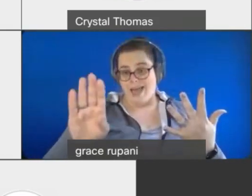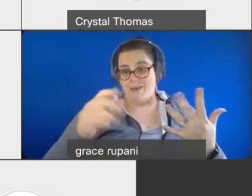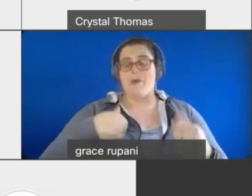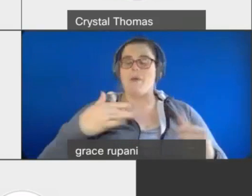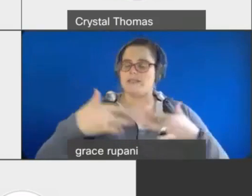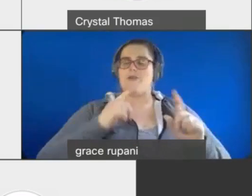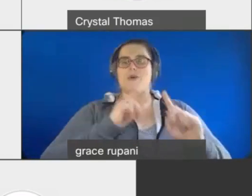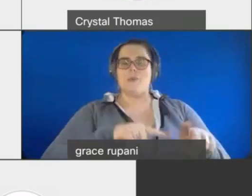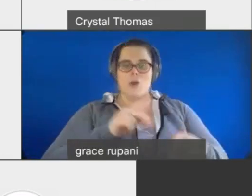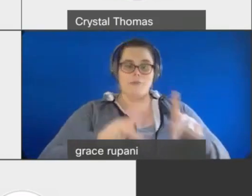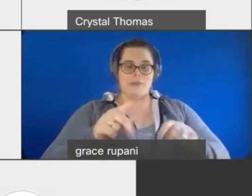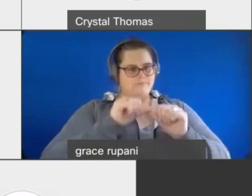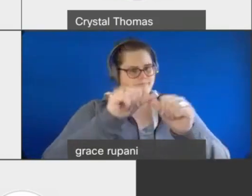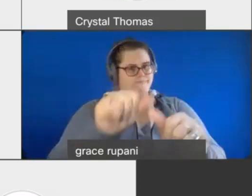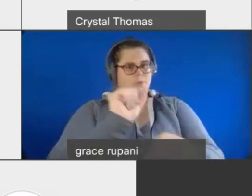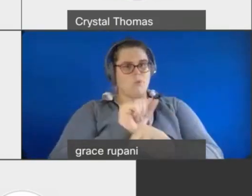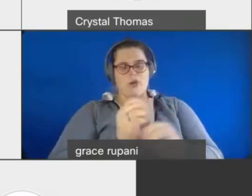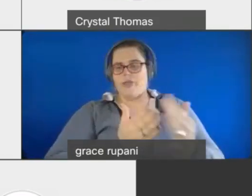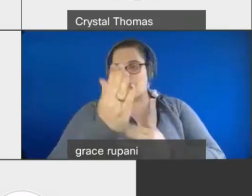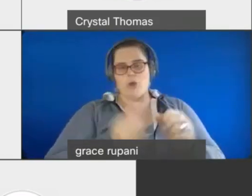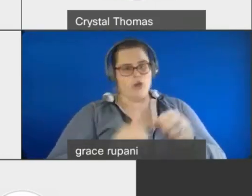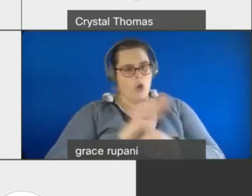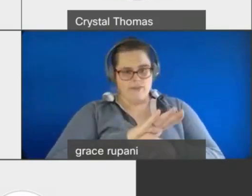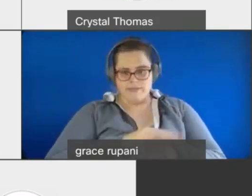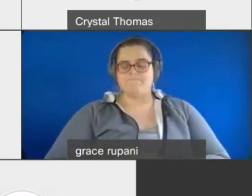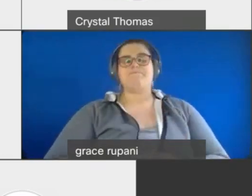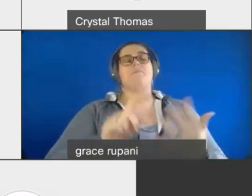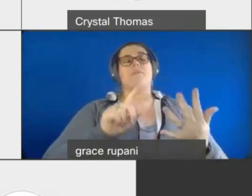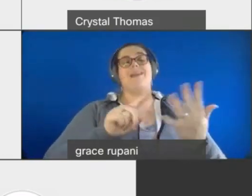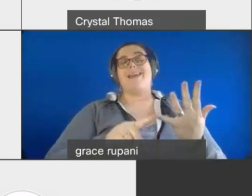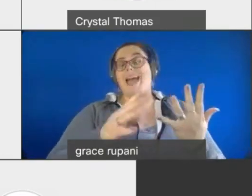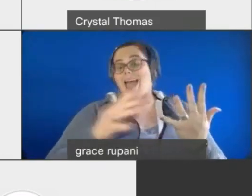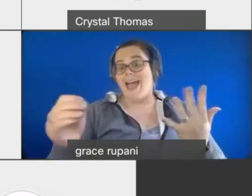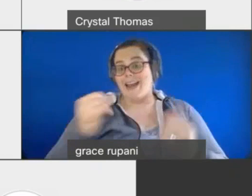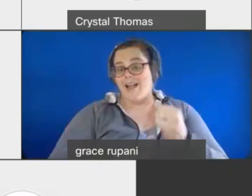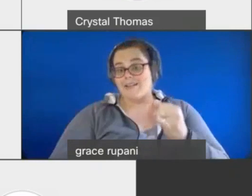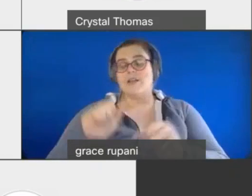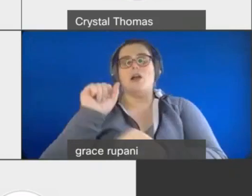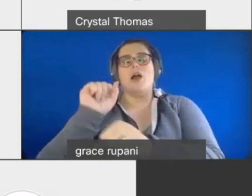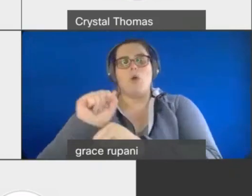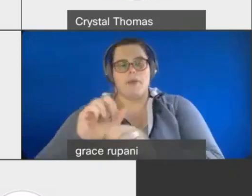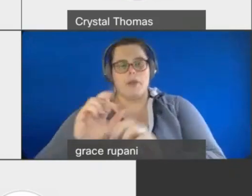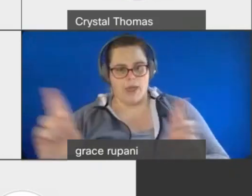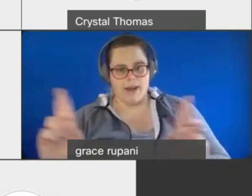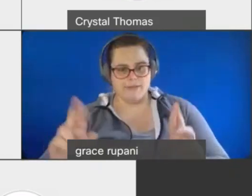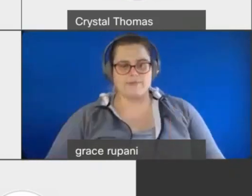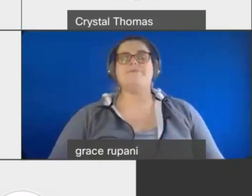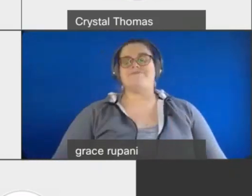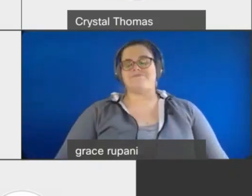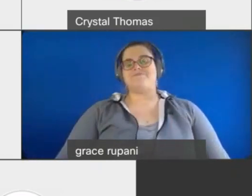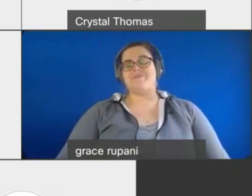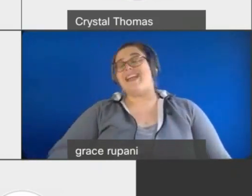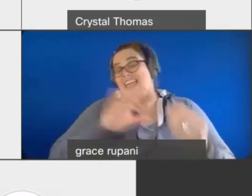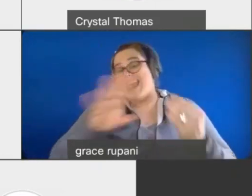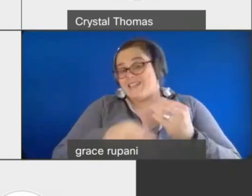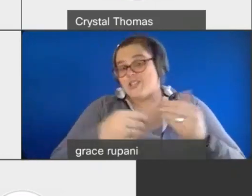through COVID-19, and employment readiness. In addition to that, we have virtual classes that we're providing to